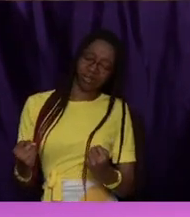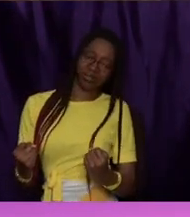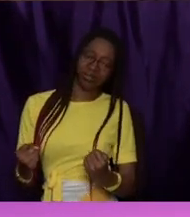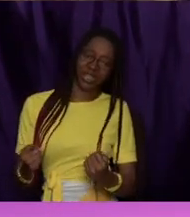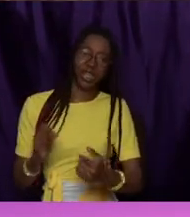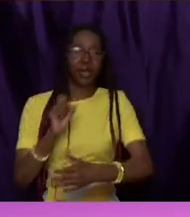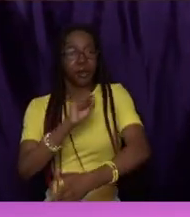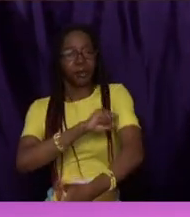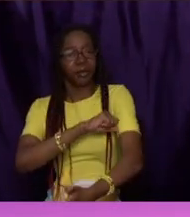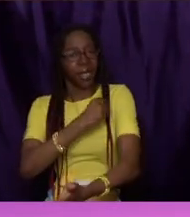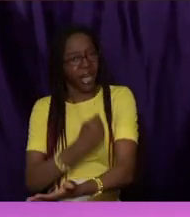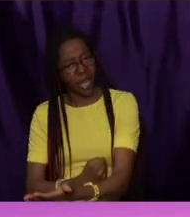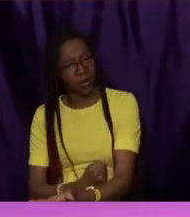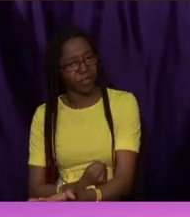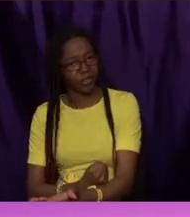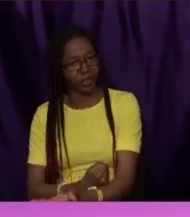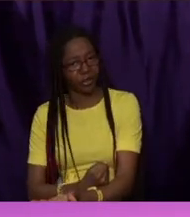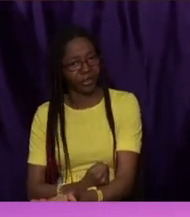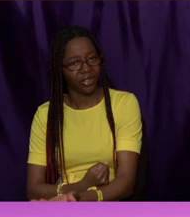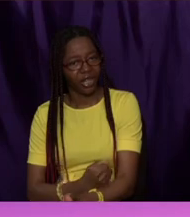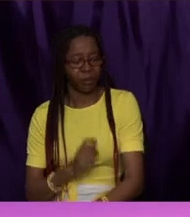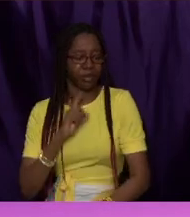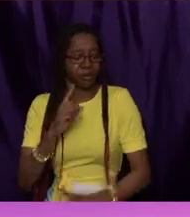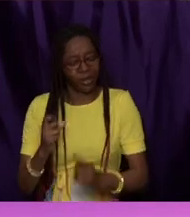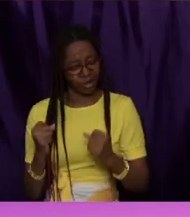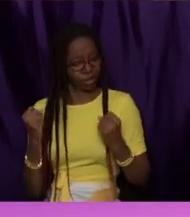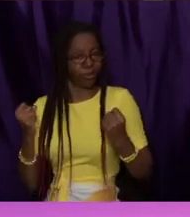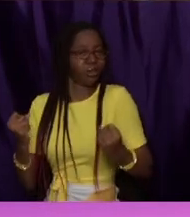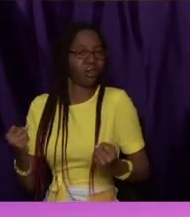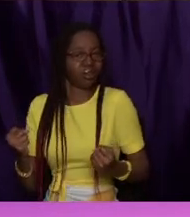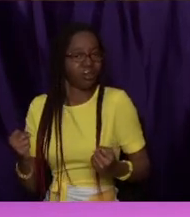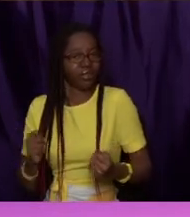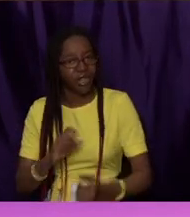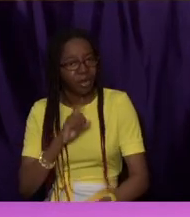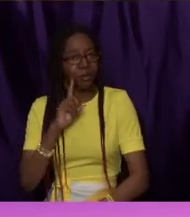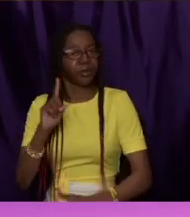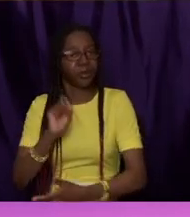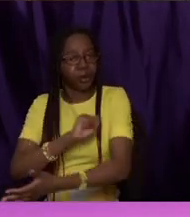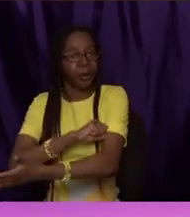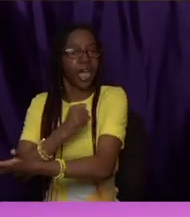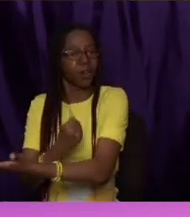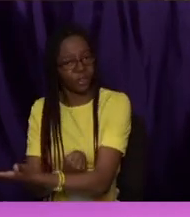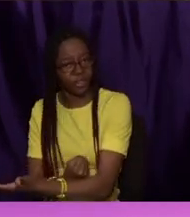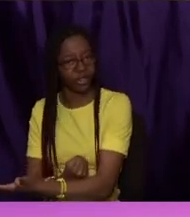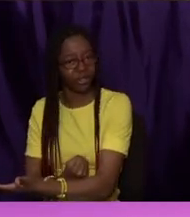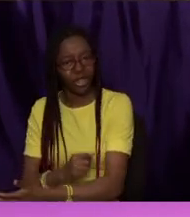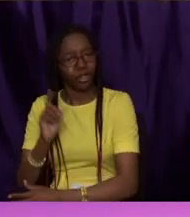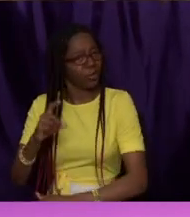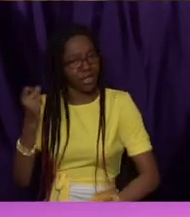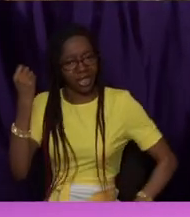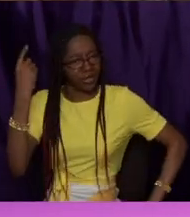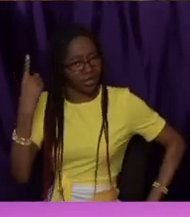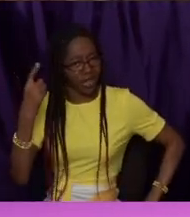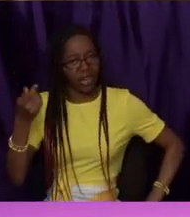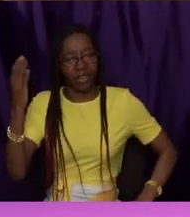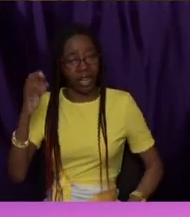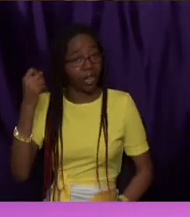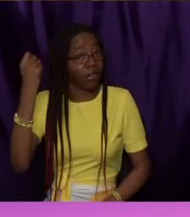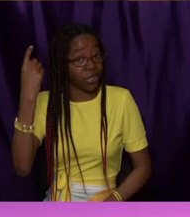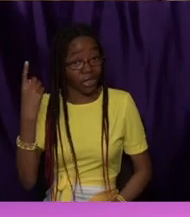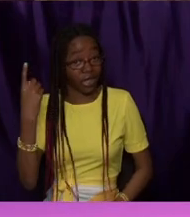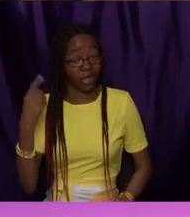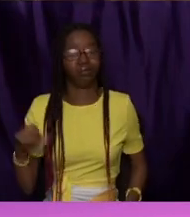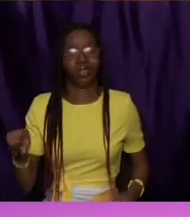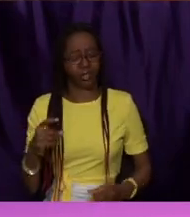be courageous, be very strong, be very courageous. You need to understand, God understands that